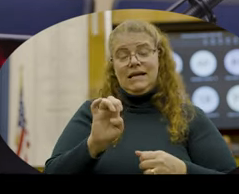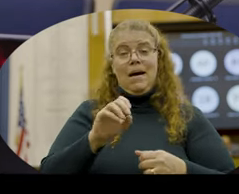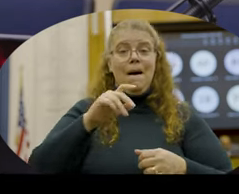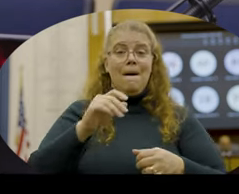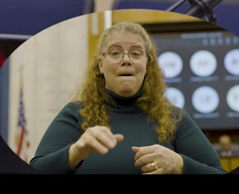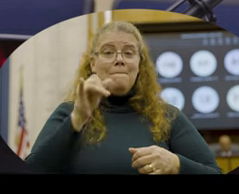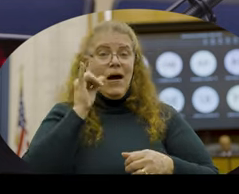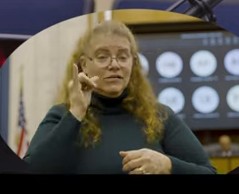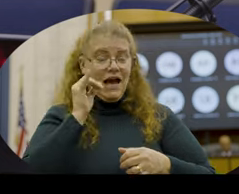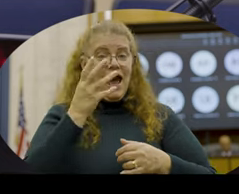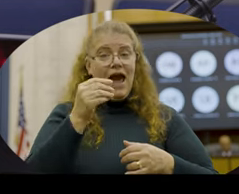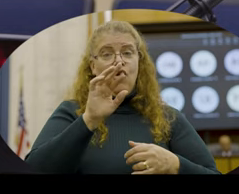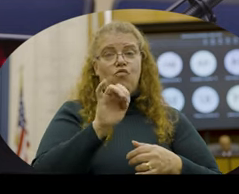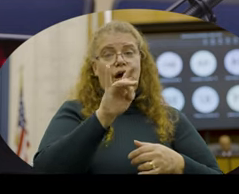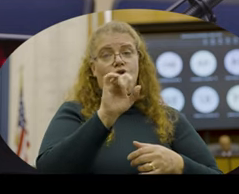Now, to be clear,